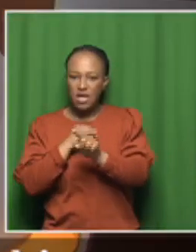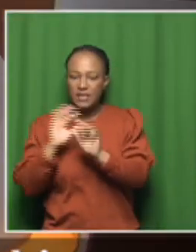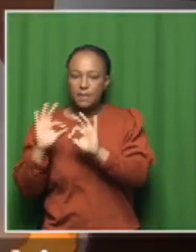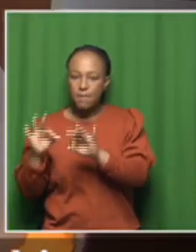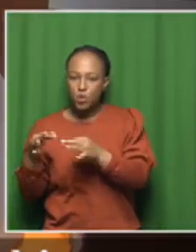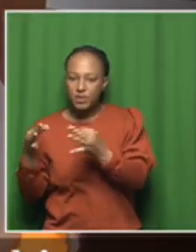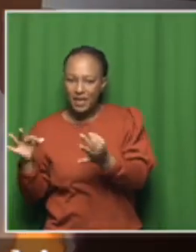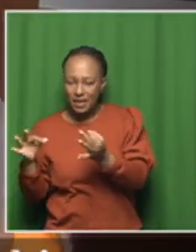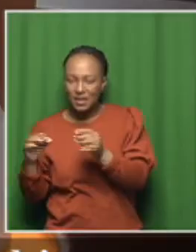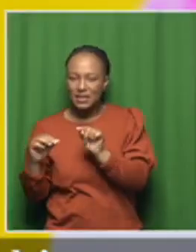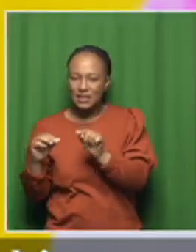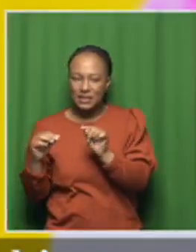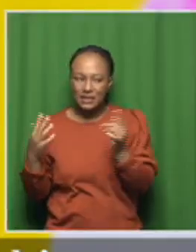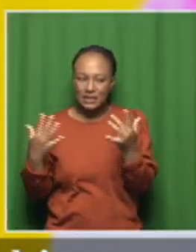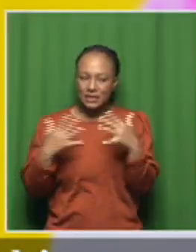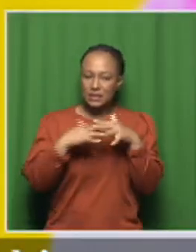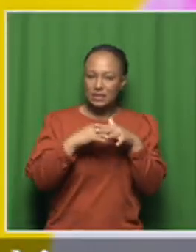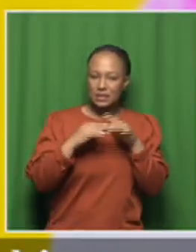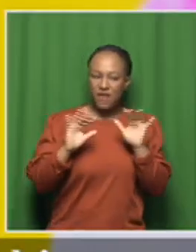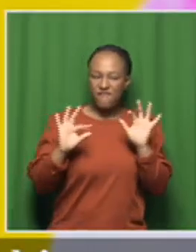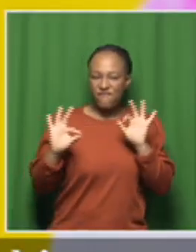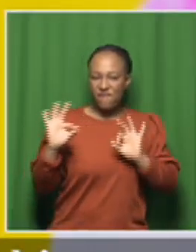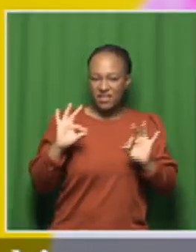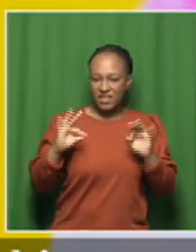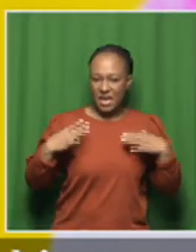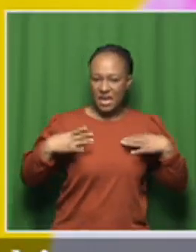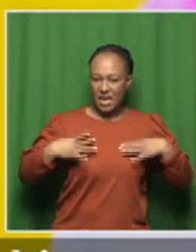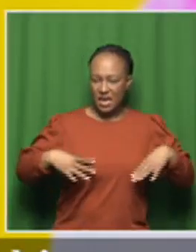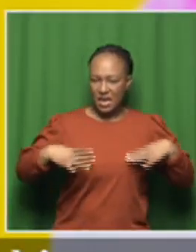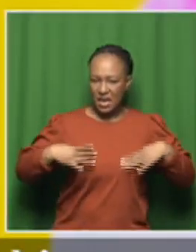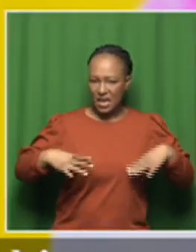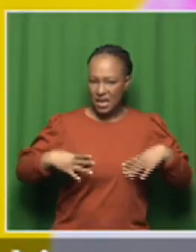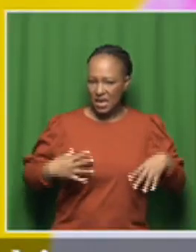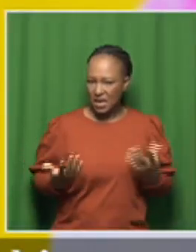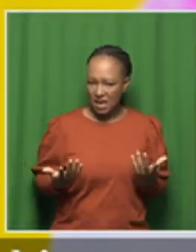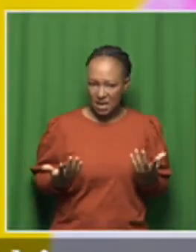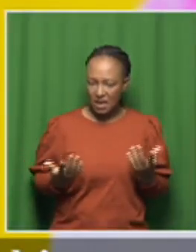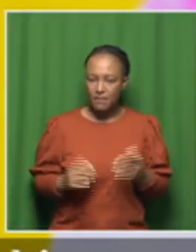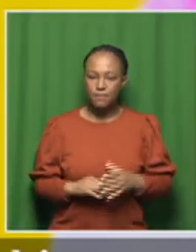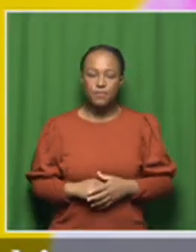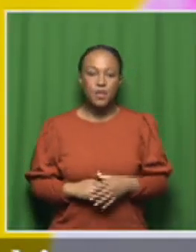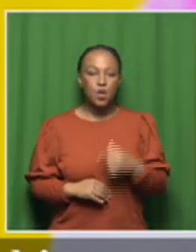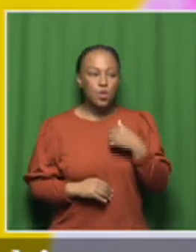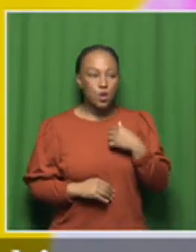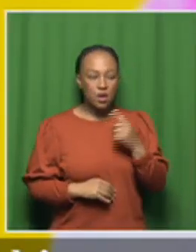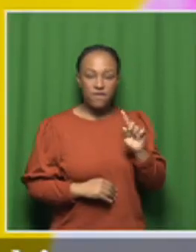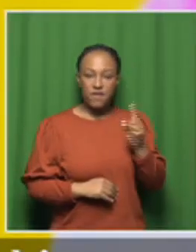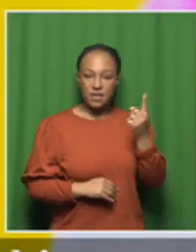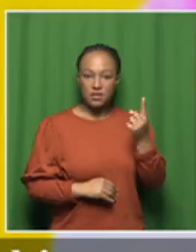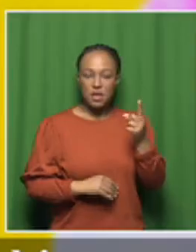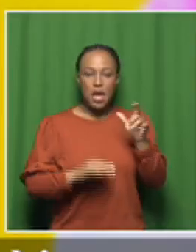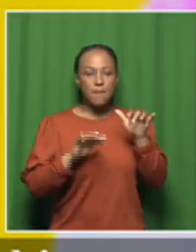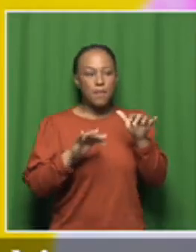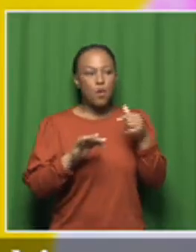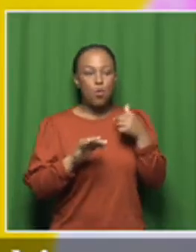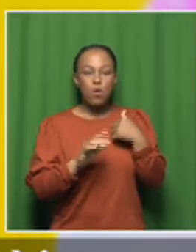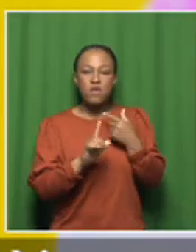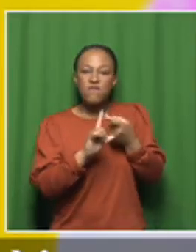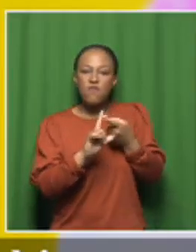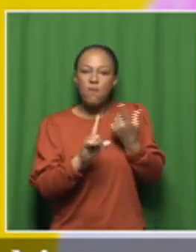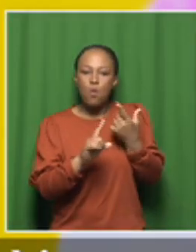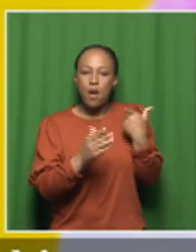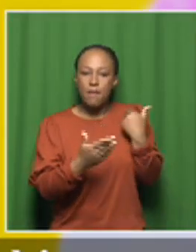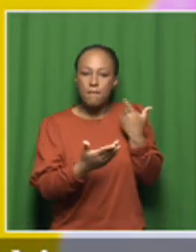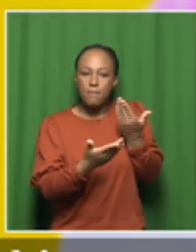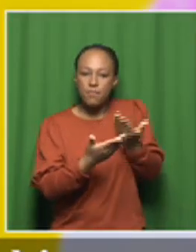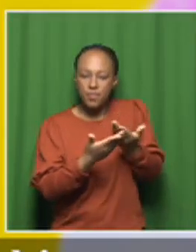answer 3 questions, right? As a people. So it's like, firstly, where are we from through the lens of jazz? So we're going to pay homage